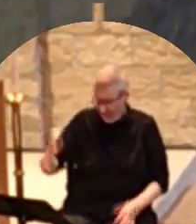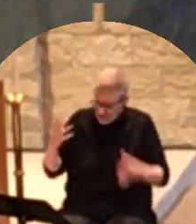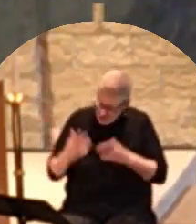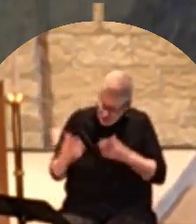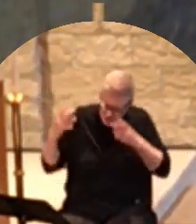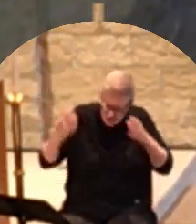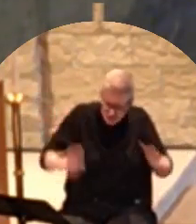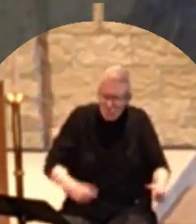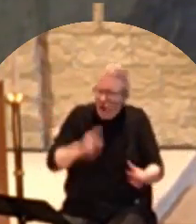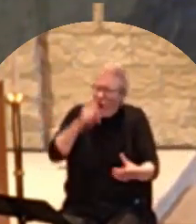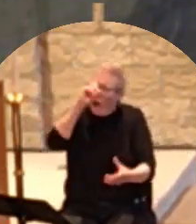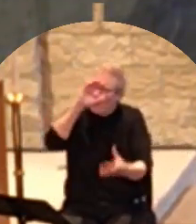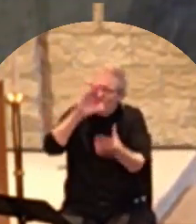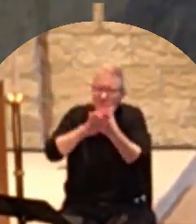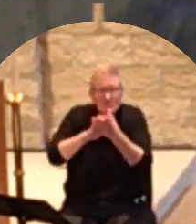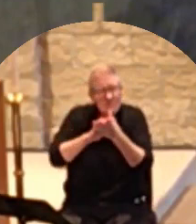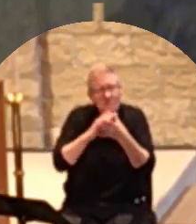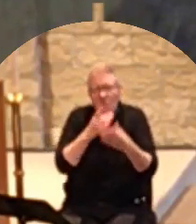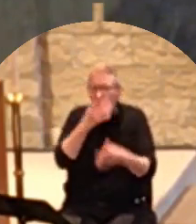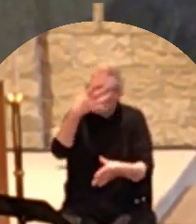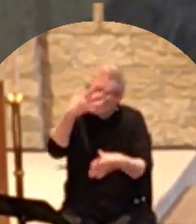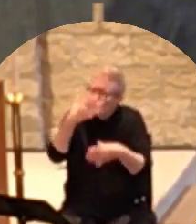divinity,